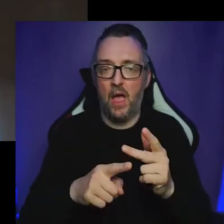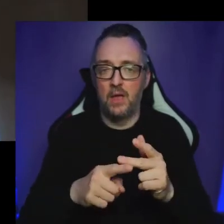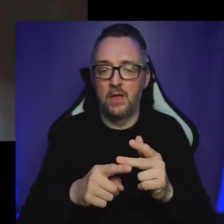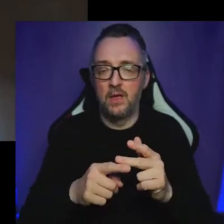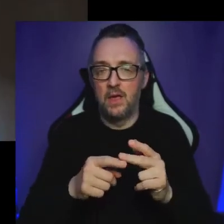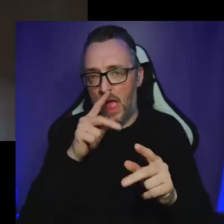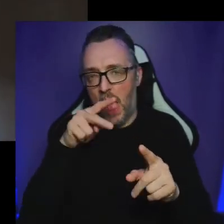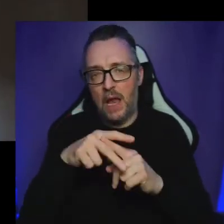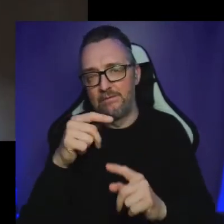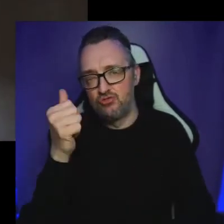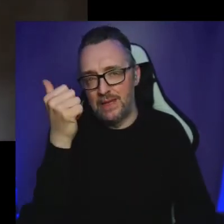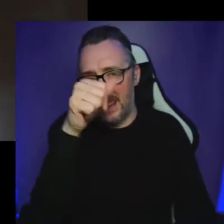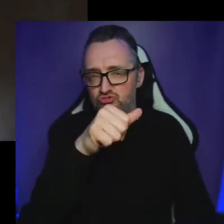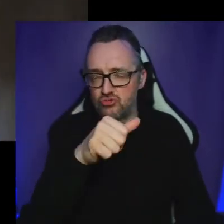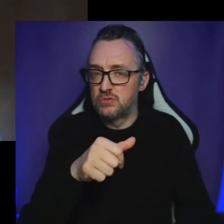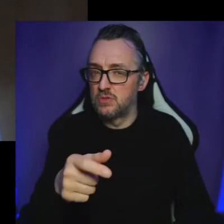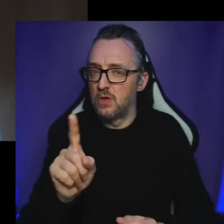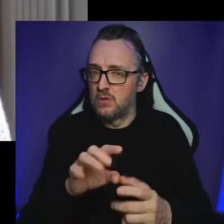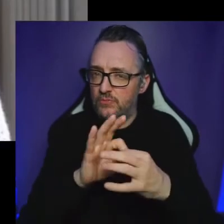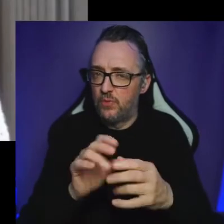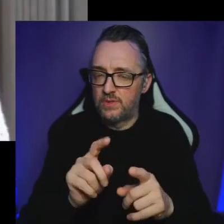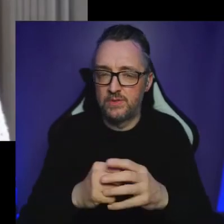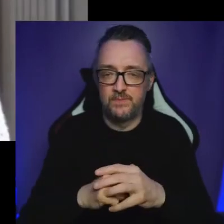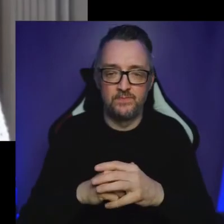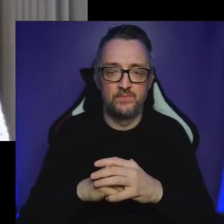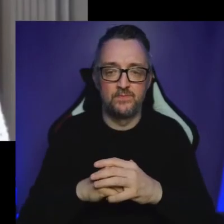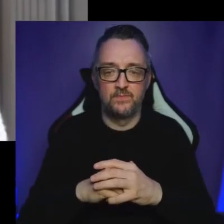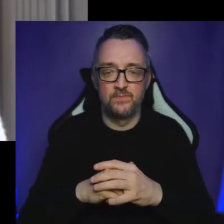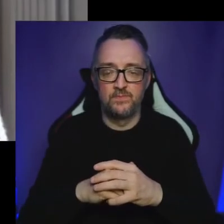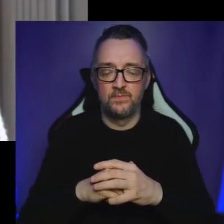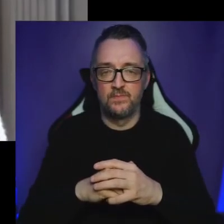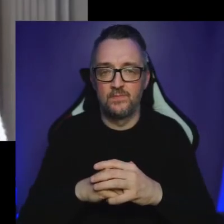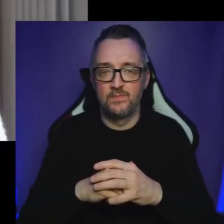regards to digital accessibility? Ooh. So